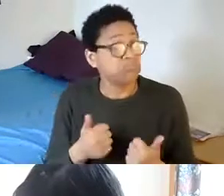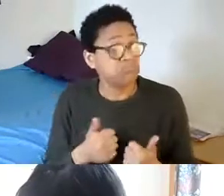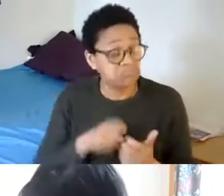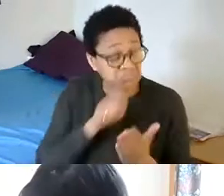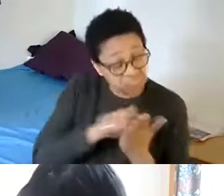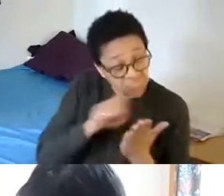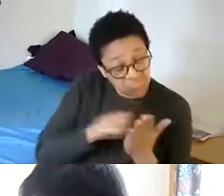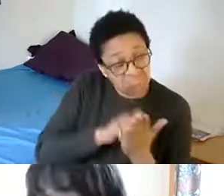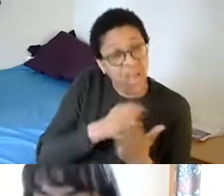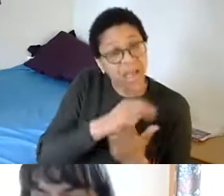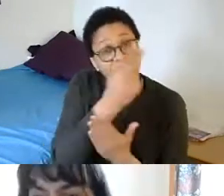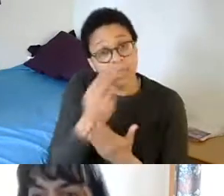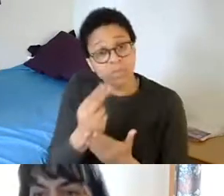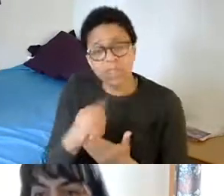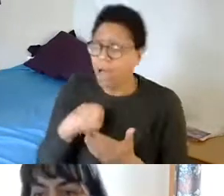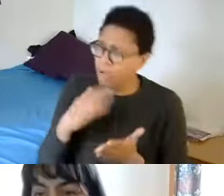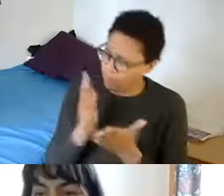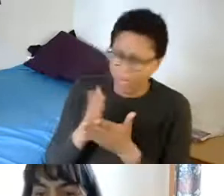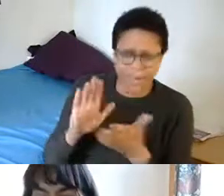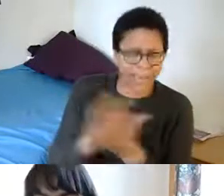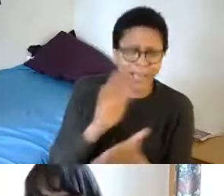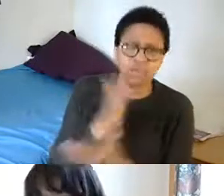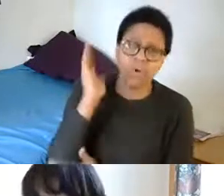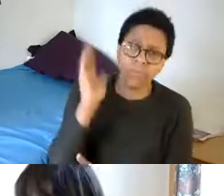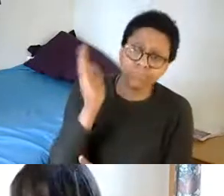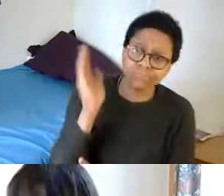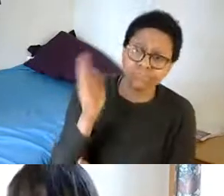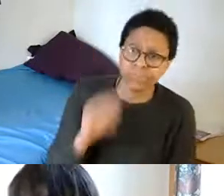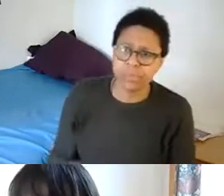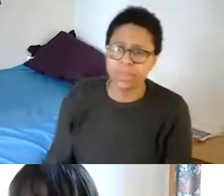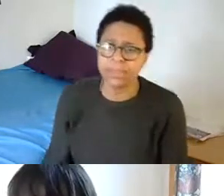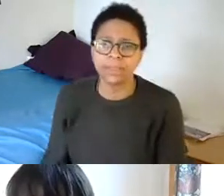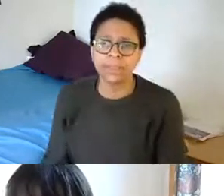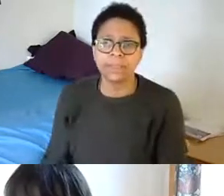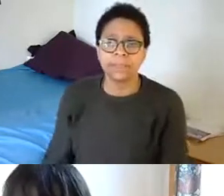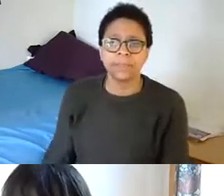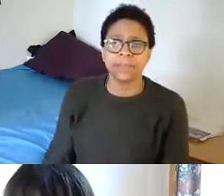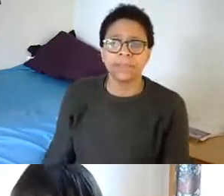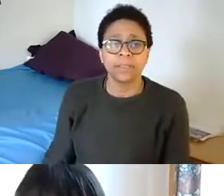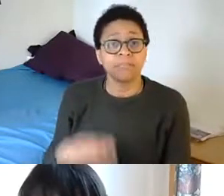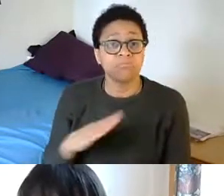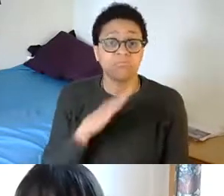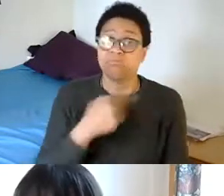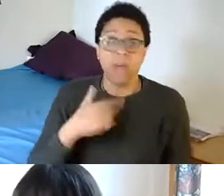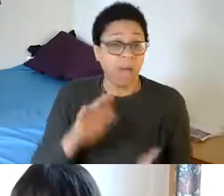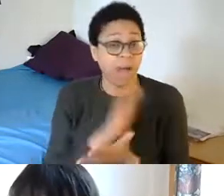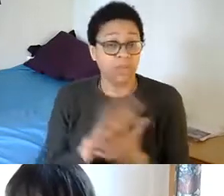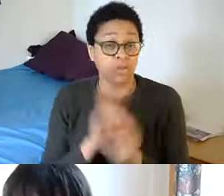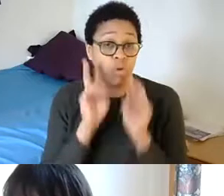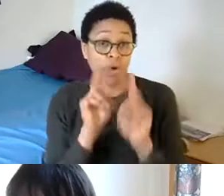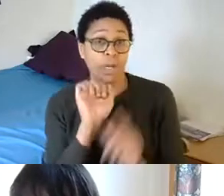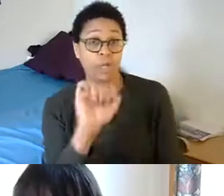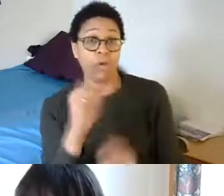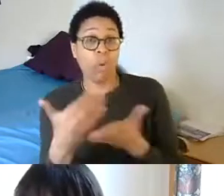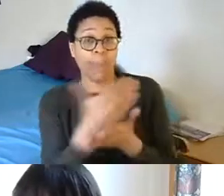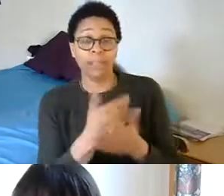very much. Thank you, that's very kind, thank you. I've really enjoyed hearing like all your collections as well. Thanks. Well,